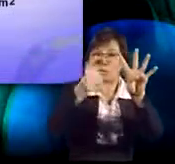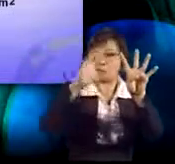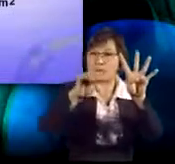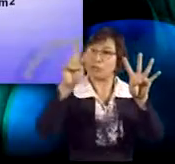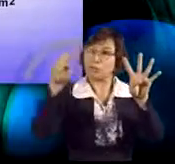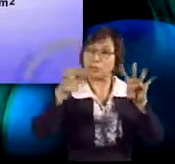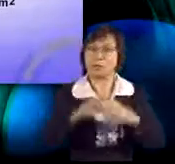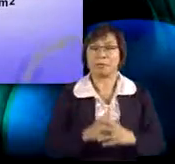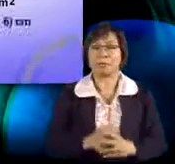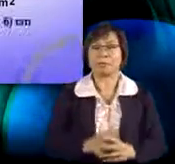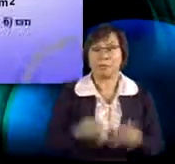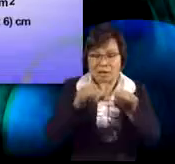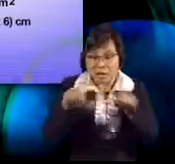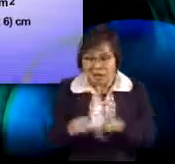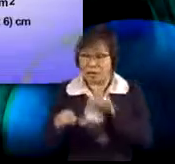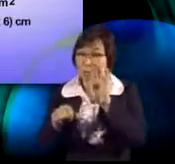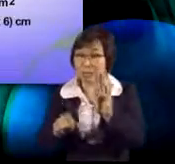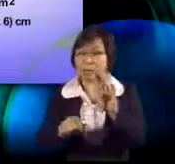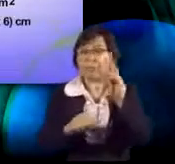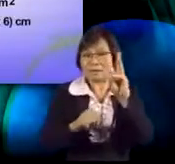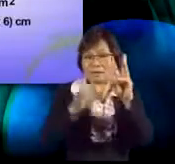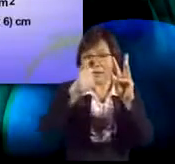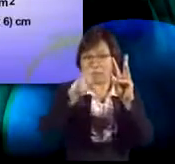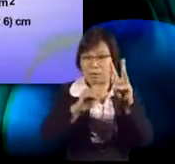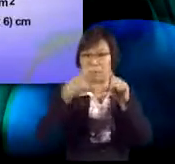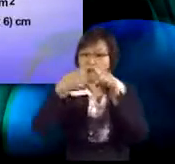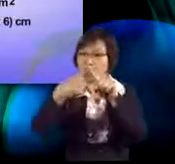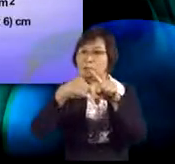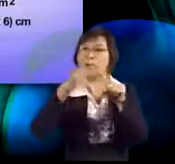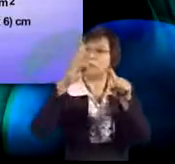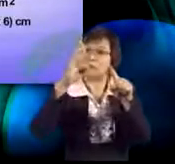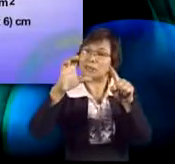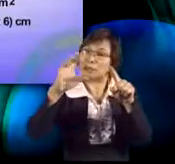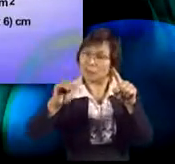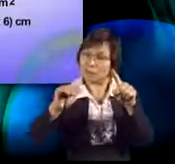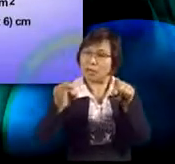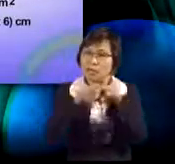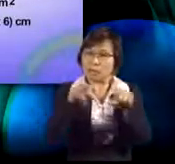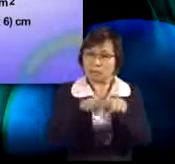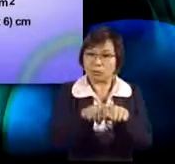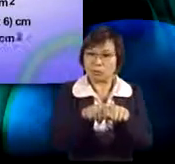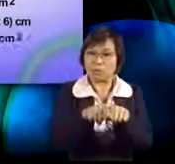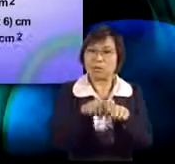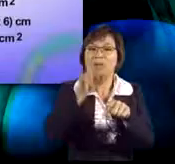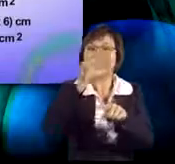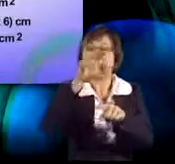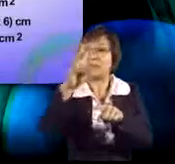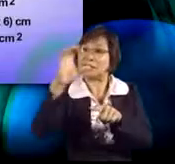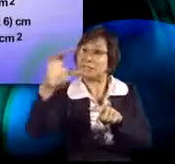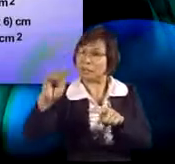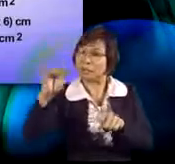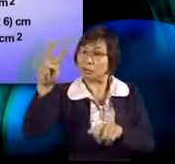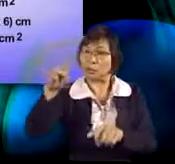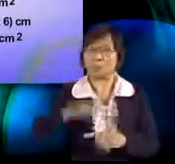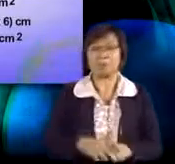centimeters square. Area B, 6 centimeters multiplied by 6 centimeters equals to 36